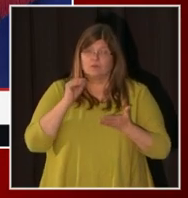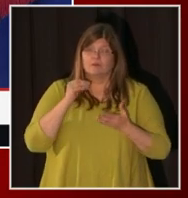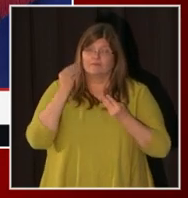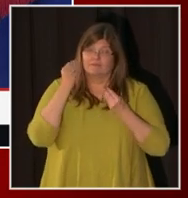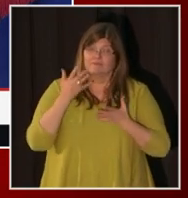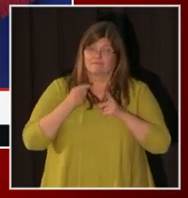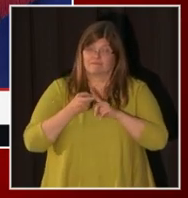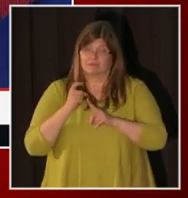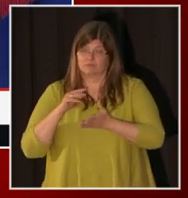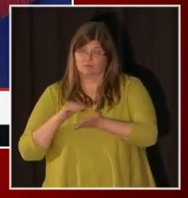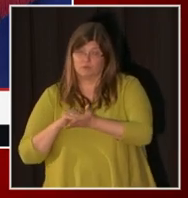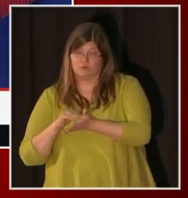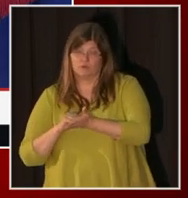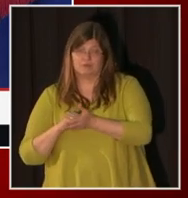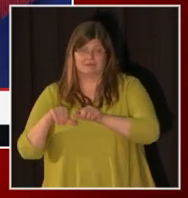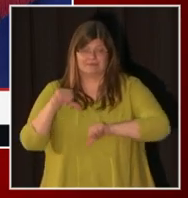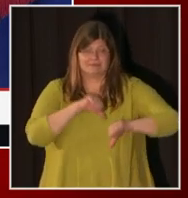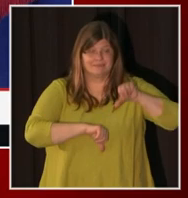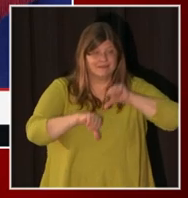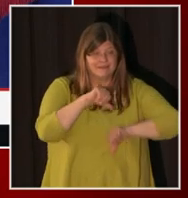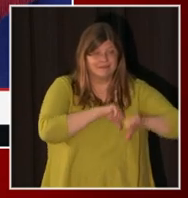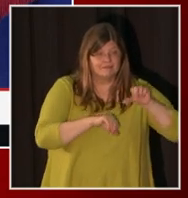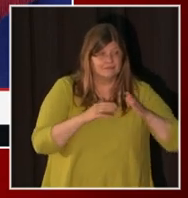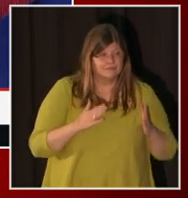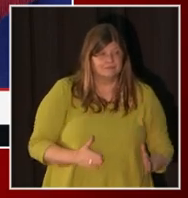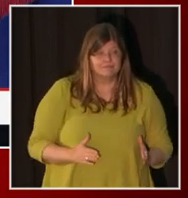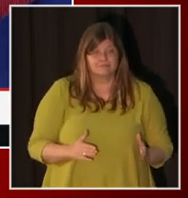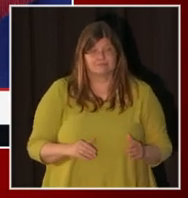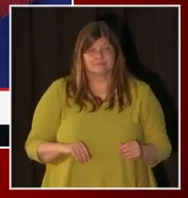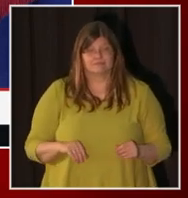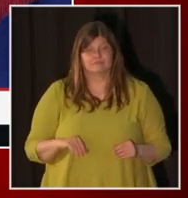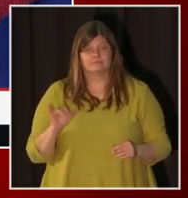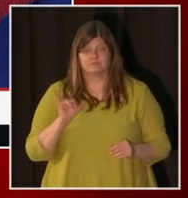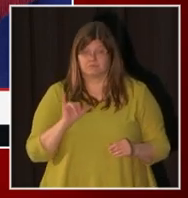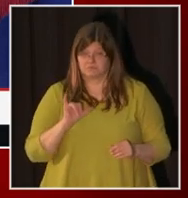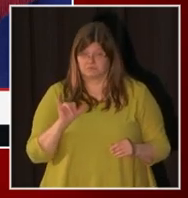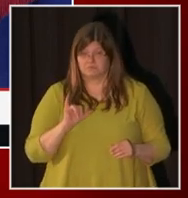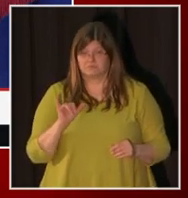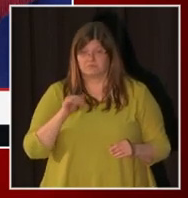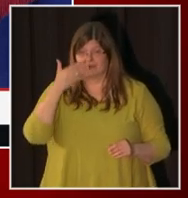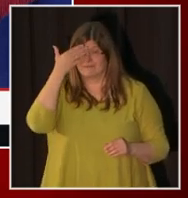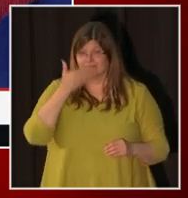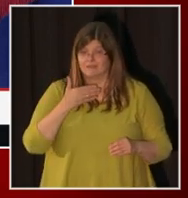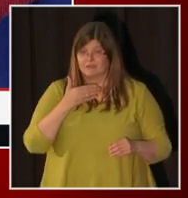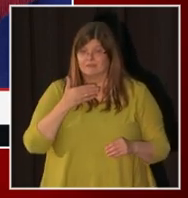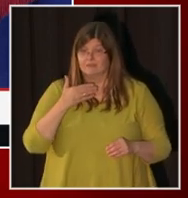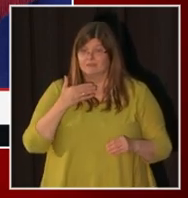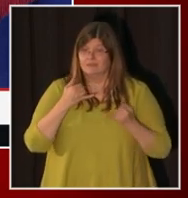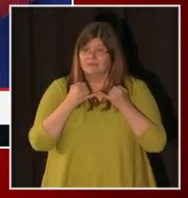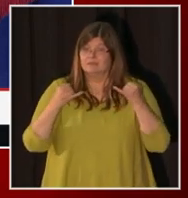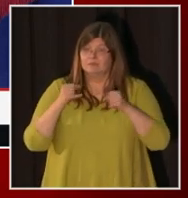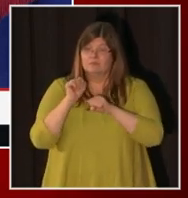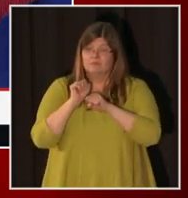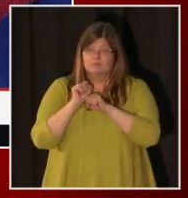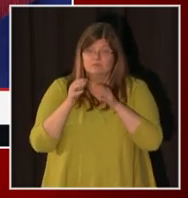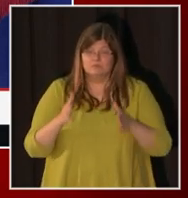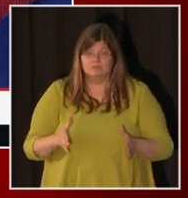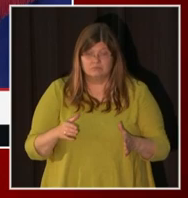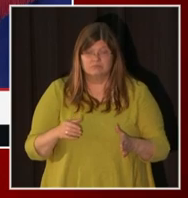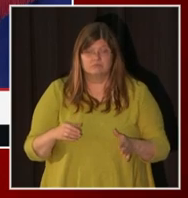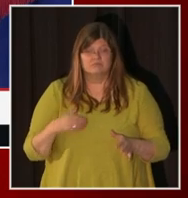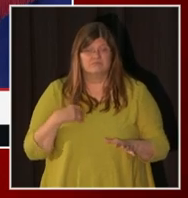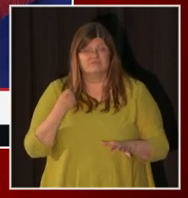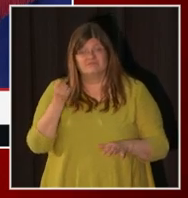folks, but also everybody who is on the ground with businesses and lost jobs. We're also seeing